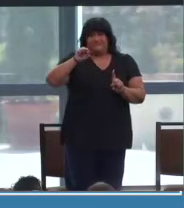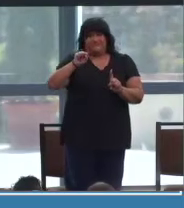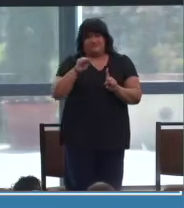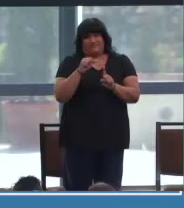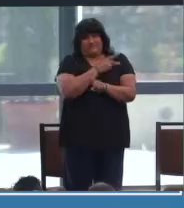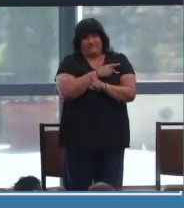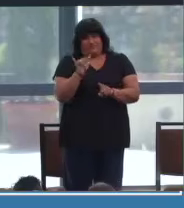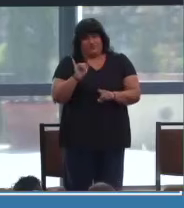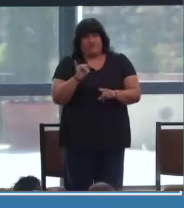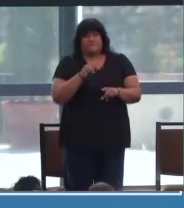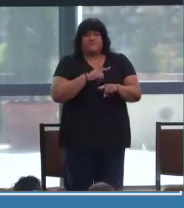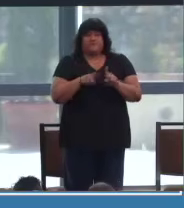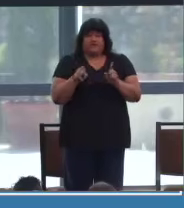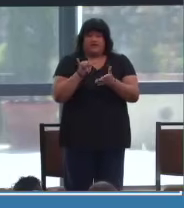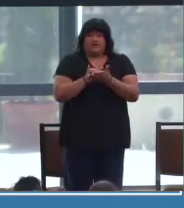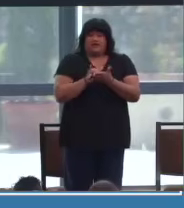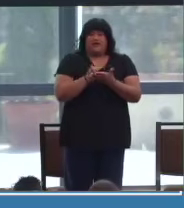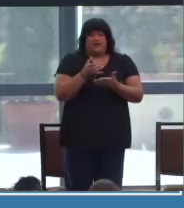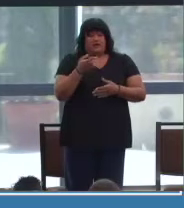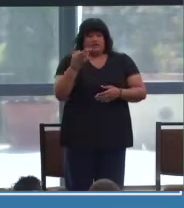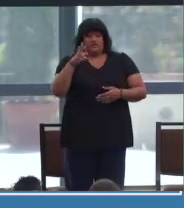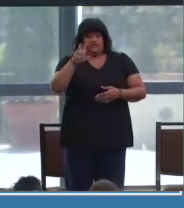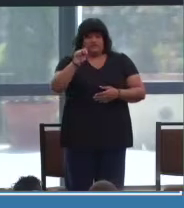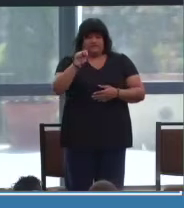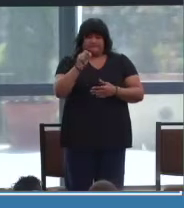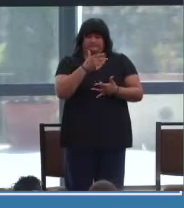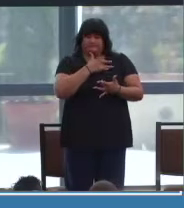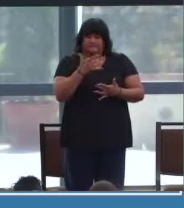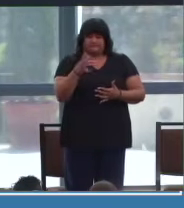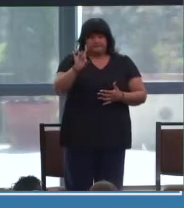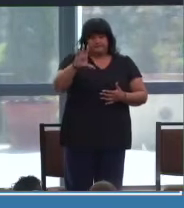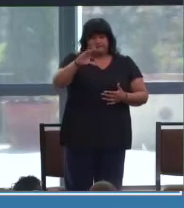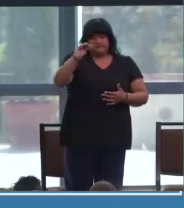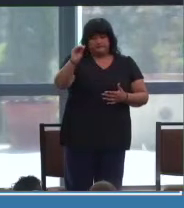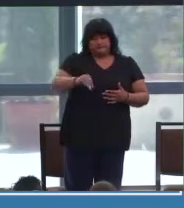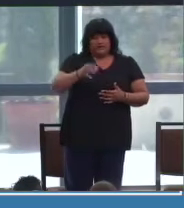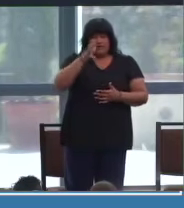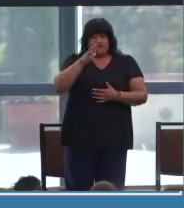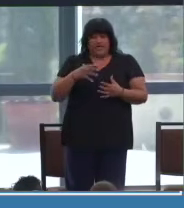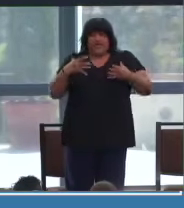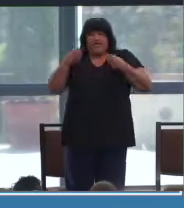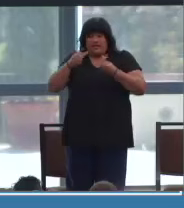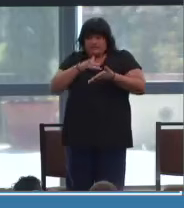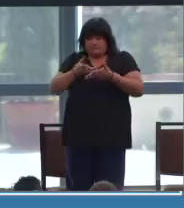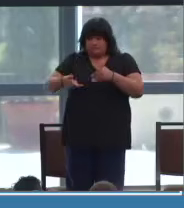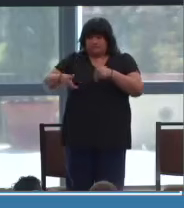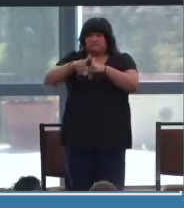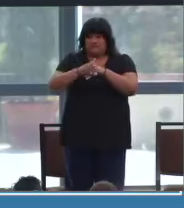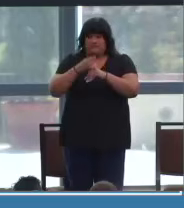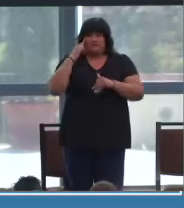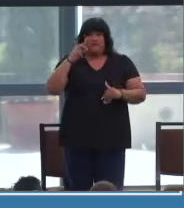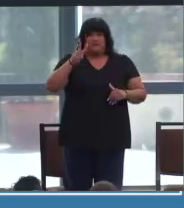available data, again, we've talked about the hormone replacement therapy. It's usually 85% of people in the women's health study had improvement in their